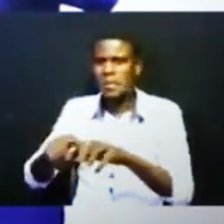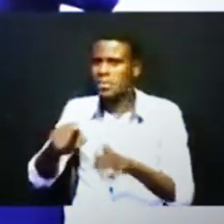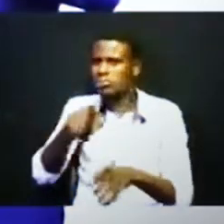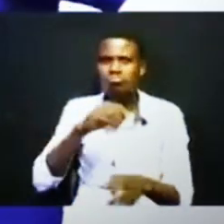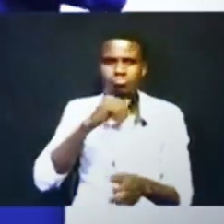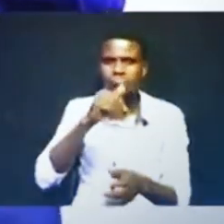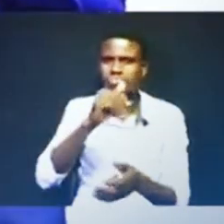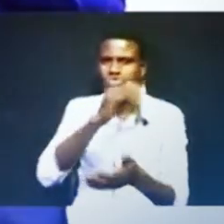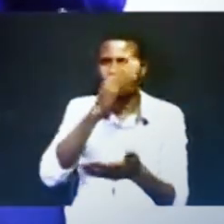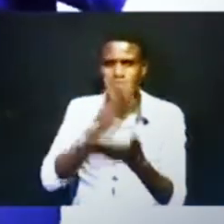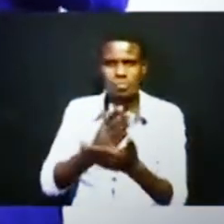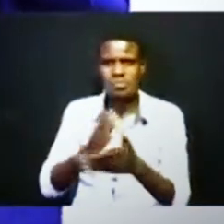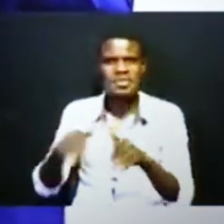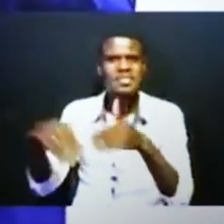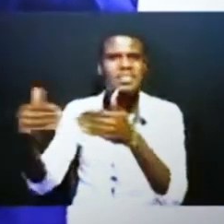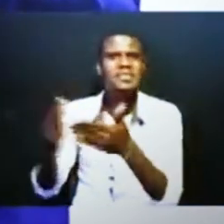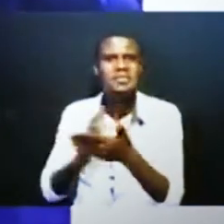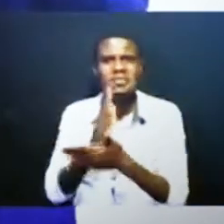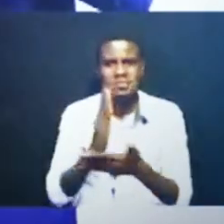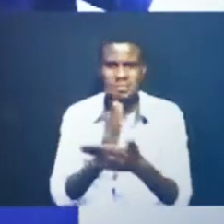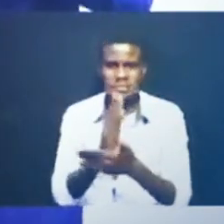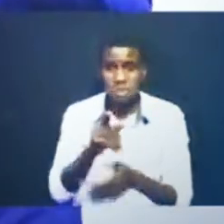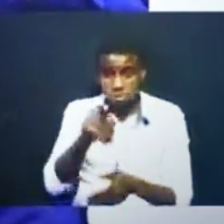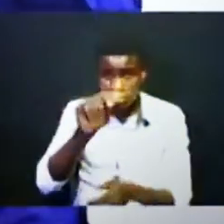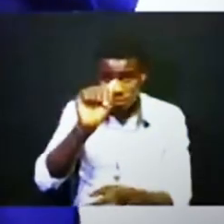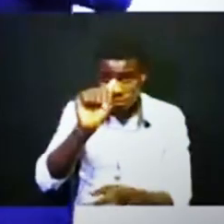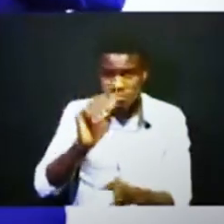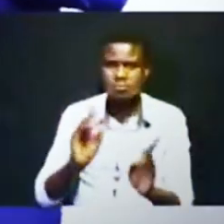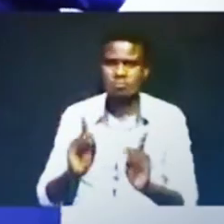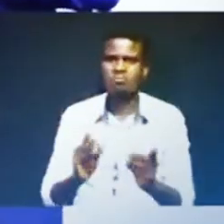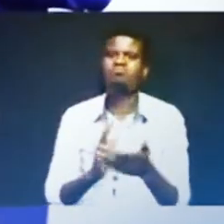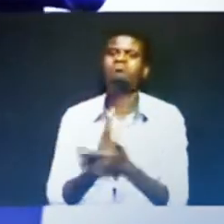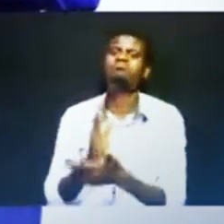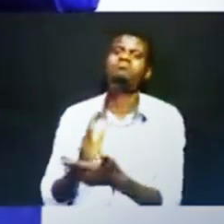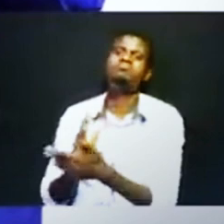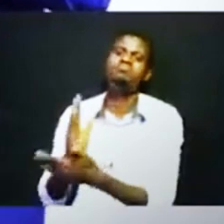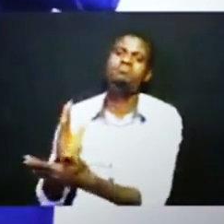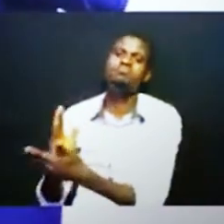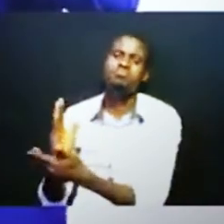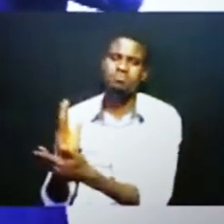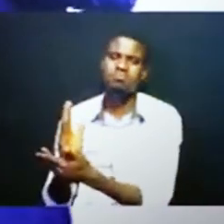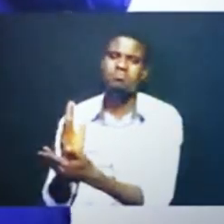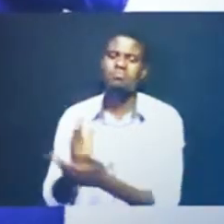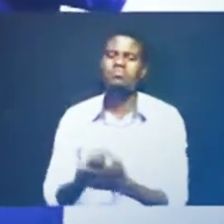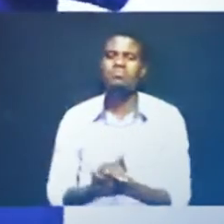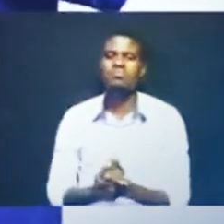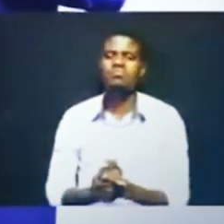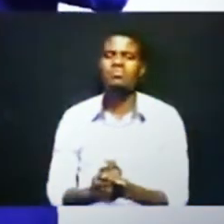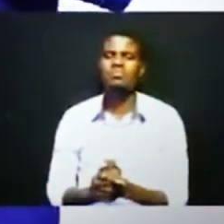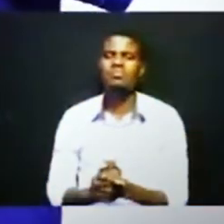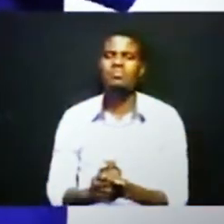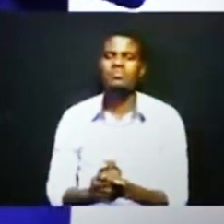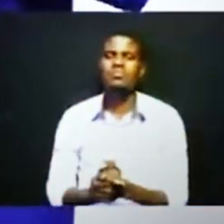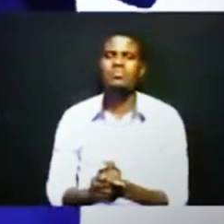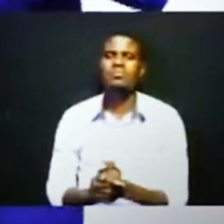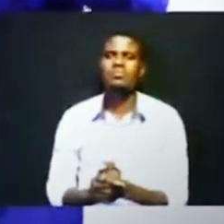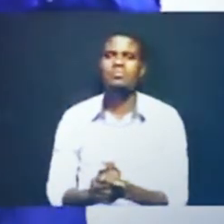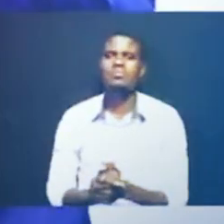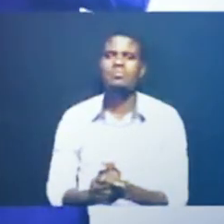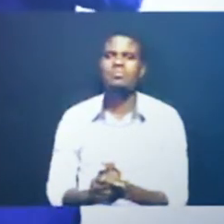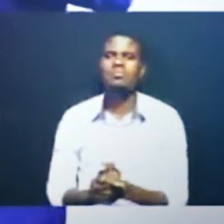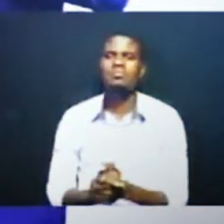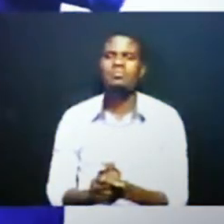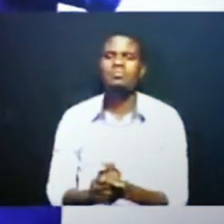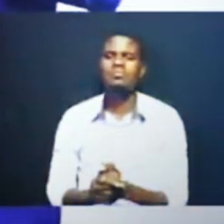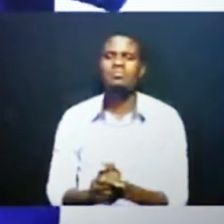give righteousness. Debia ye pe atentrene ene trene ade. Nanso Yesu nchereche no chere yen se mem ye nhwe we kwan